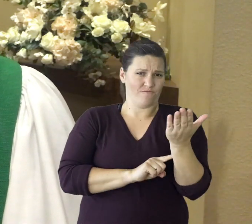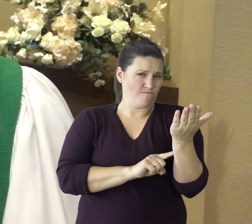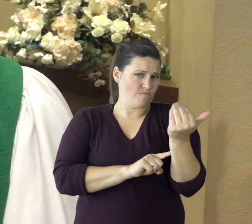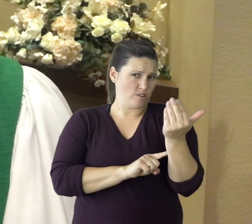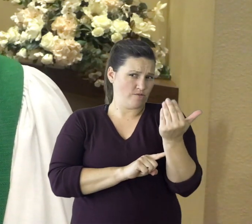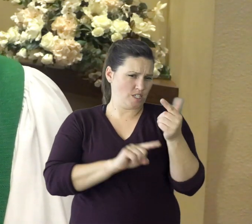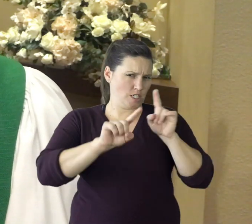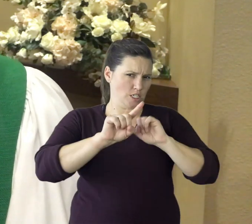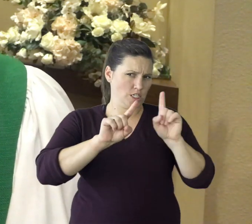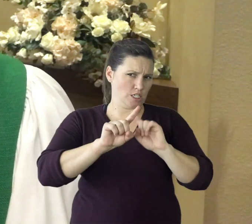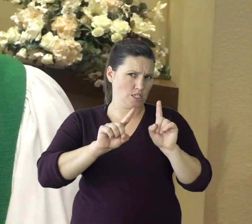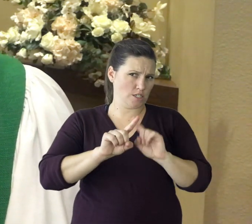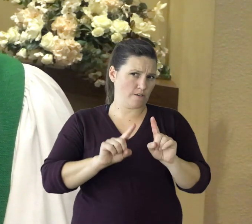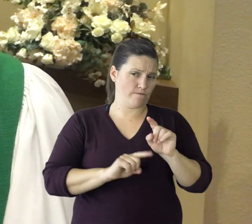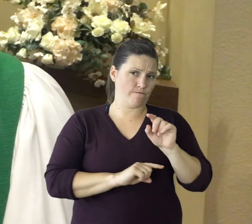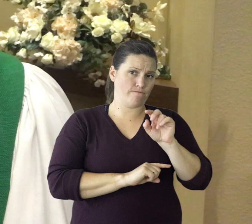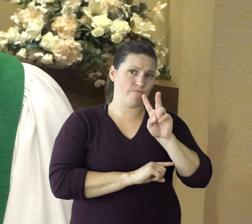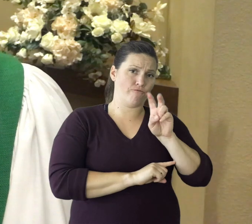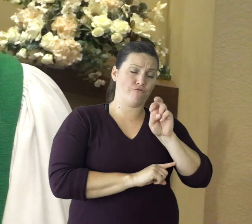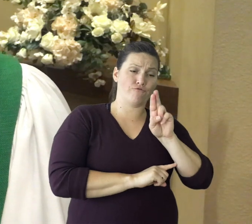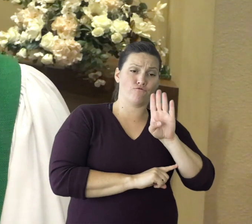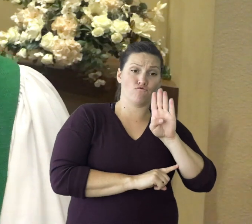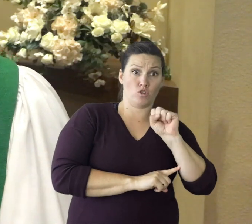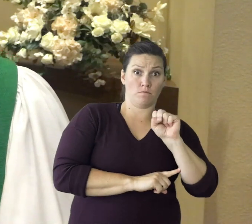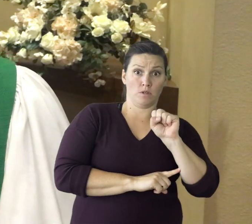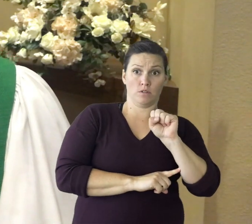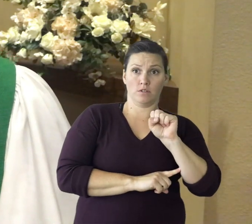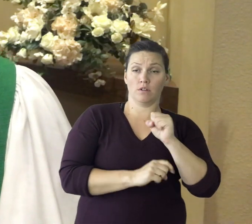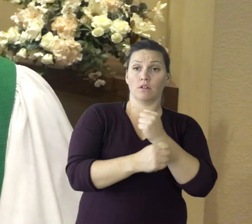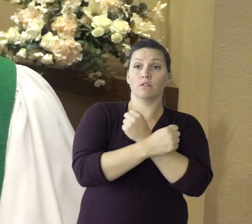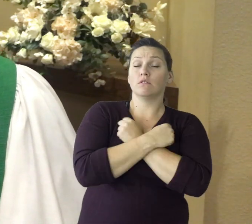using 15 different verbs.